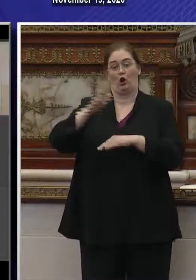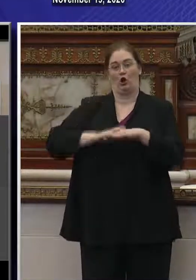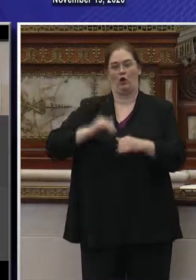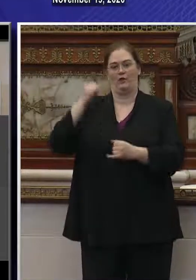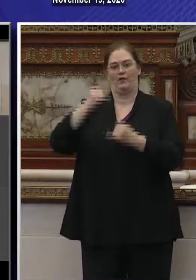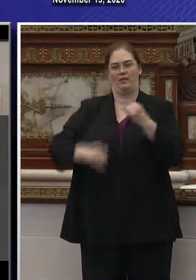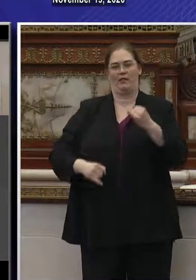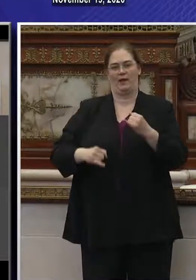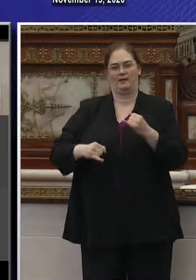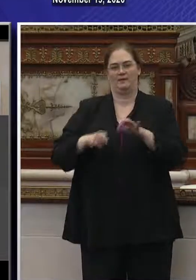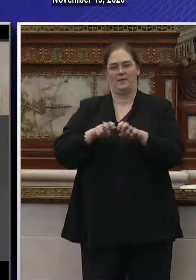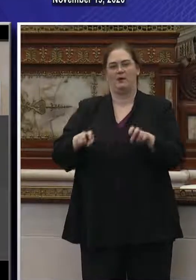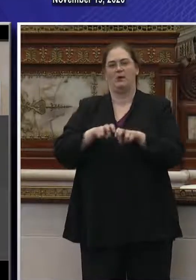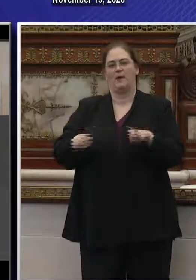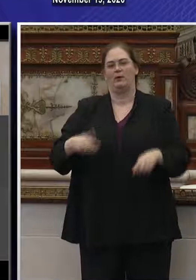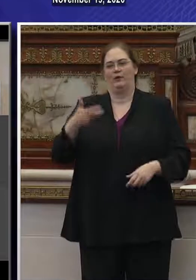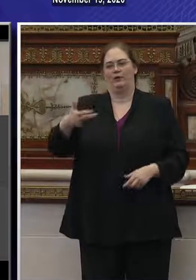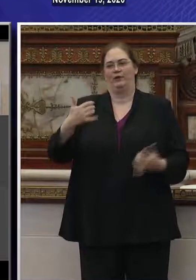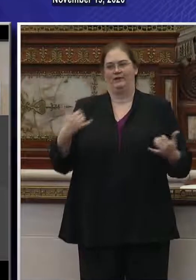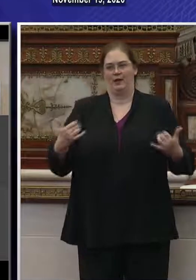last panel, panel 3.